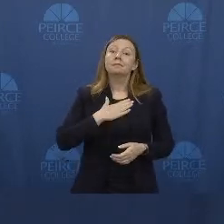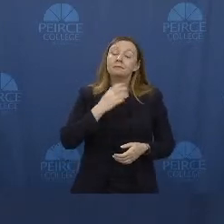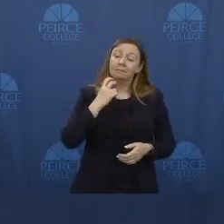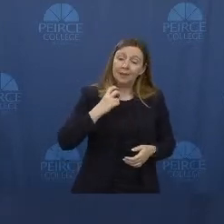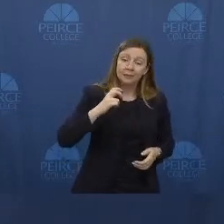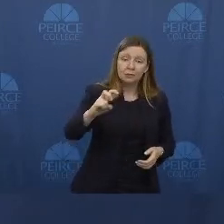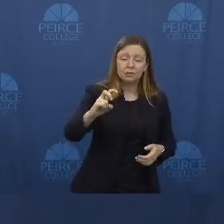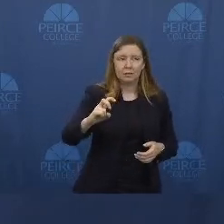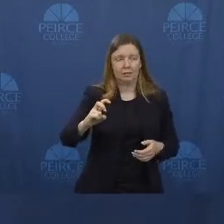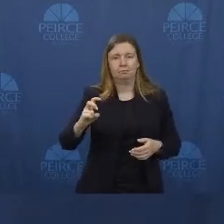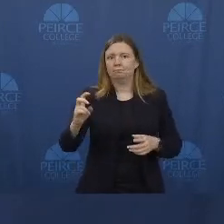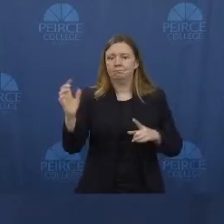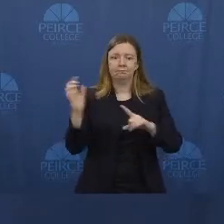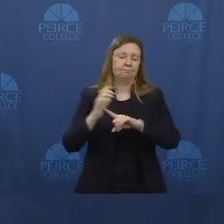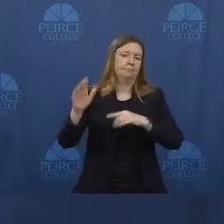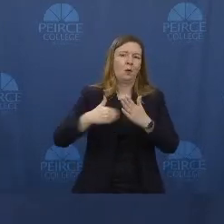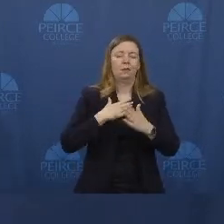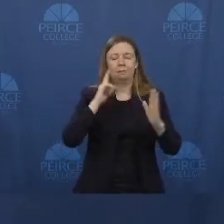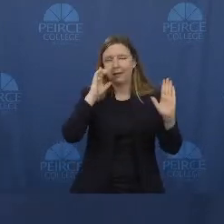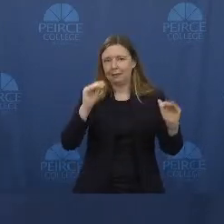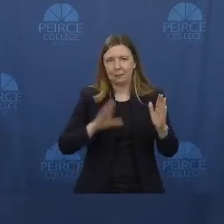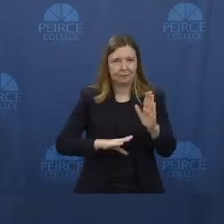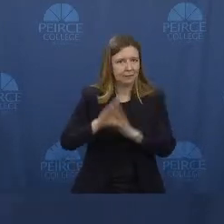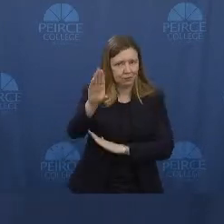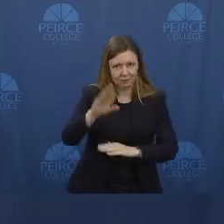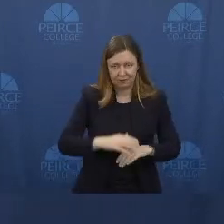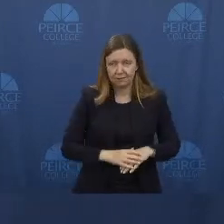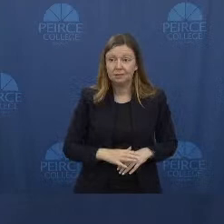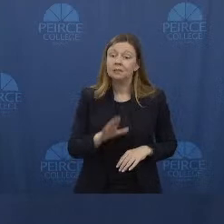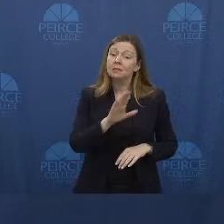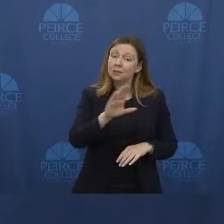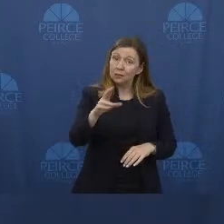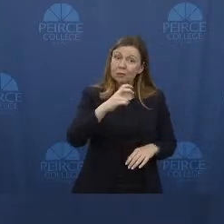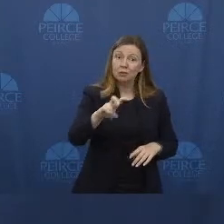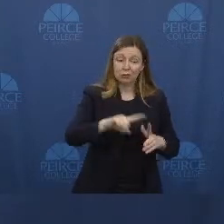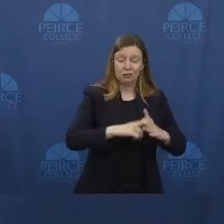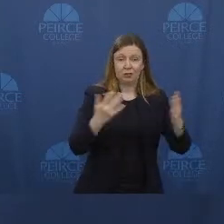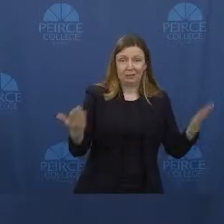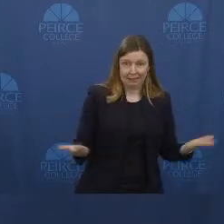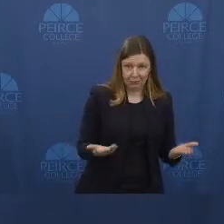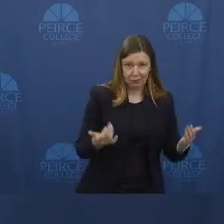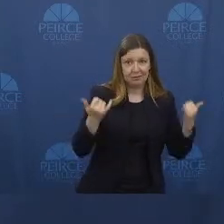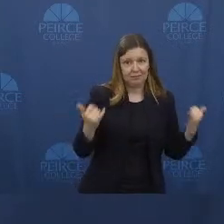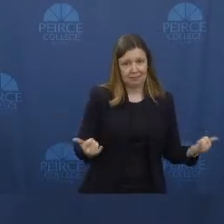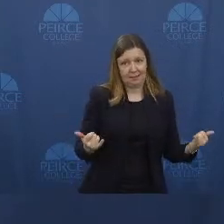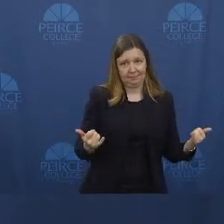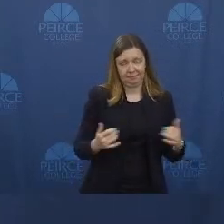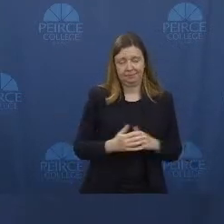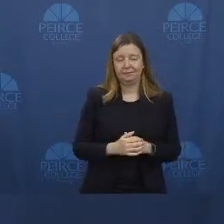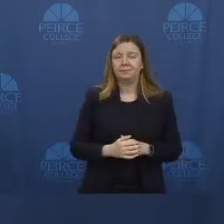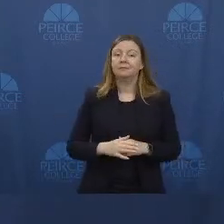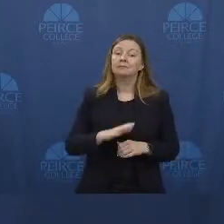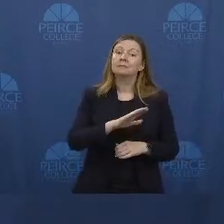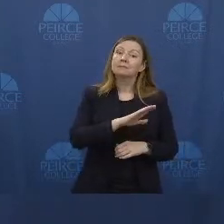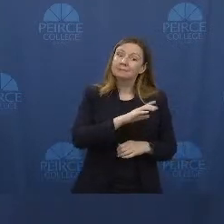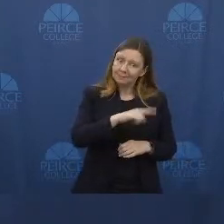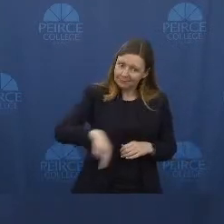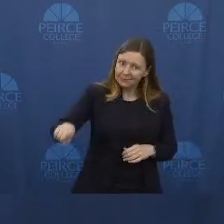has exceeded all of my expectations. Your journey starts here today. You are